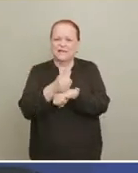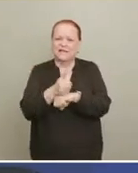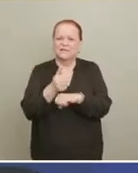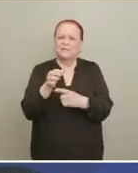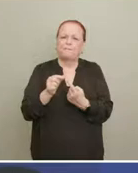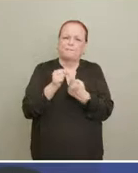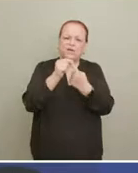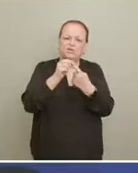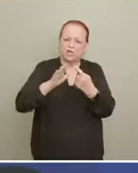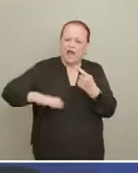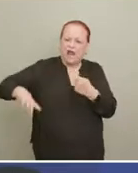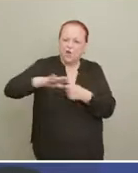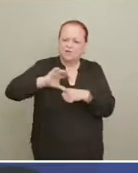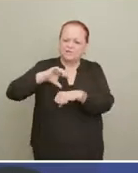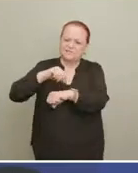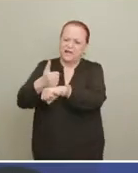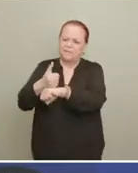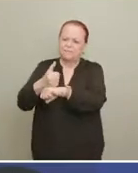just to do that.